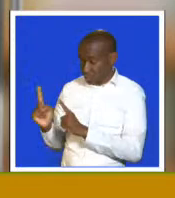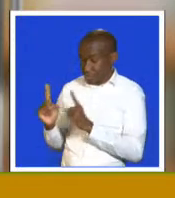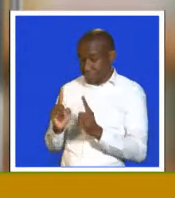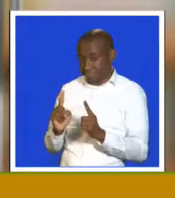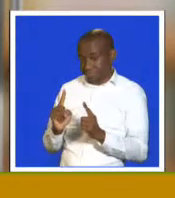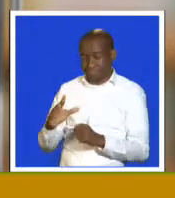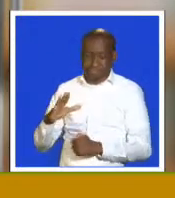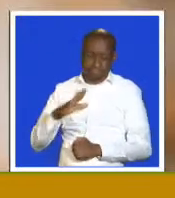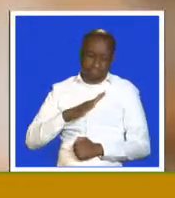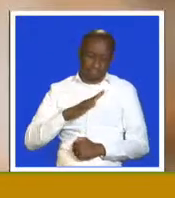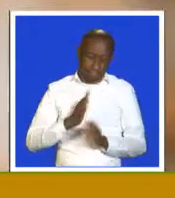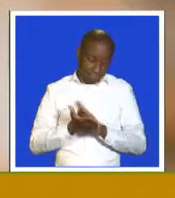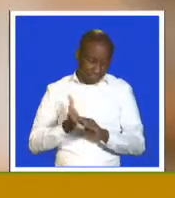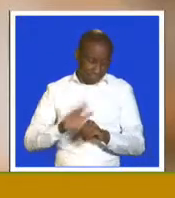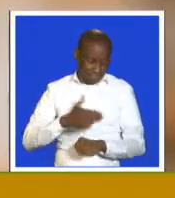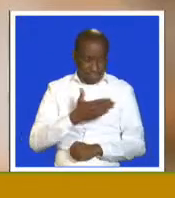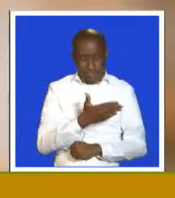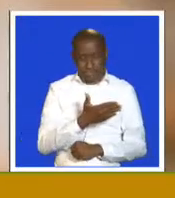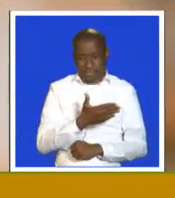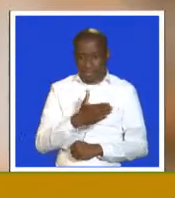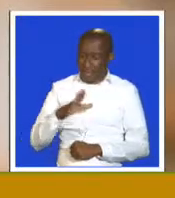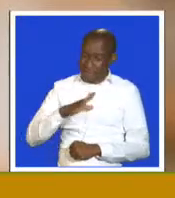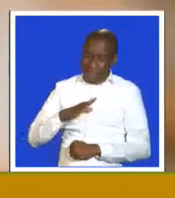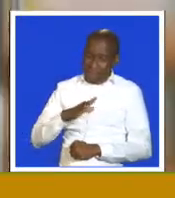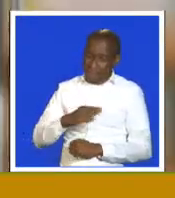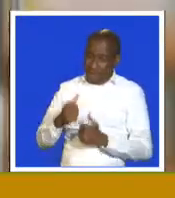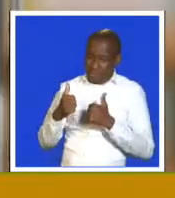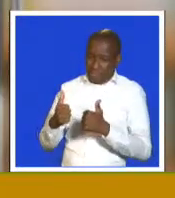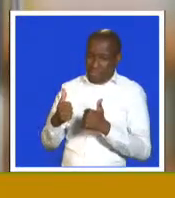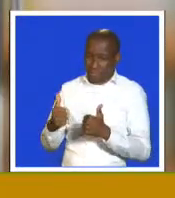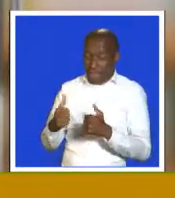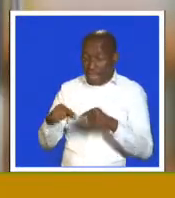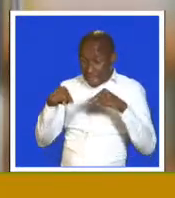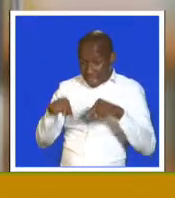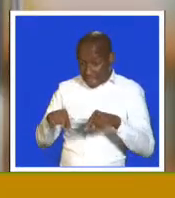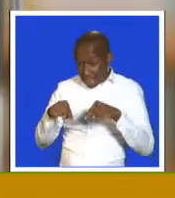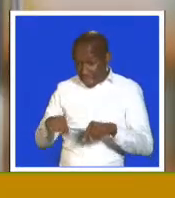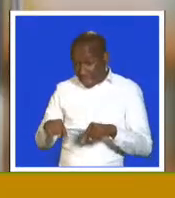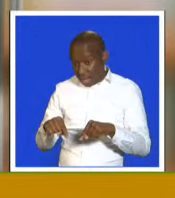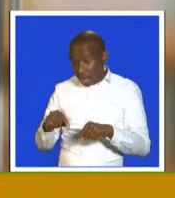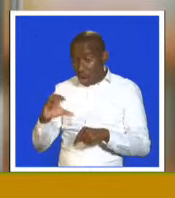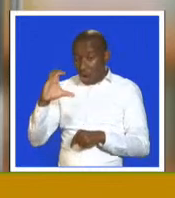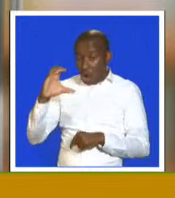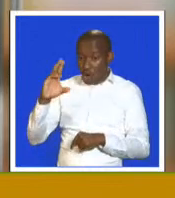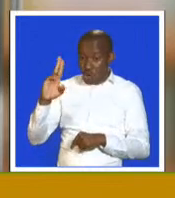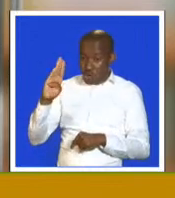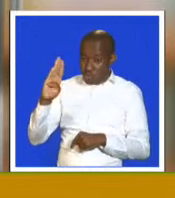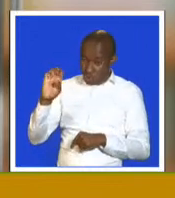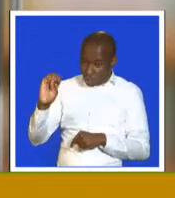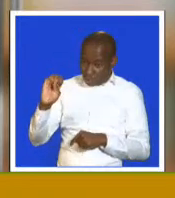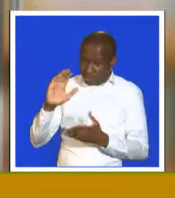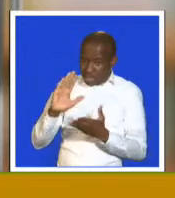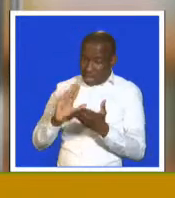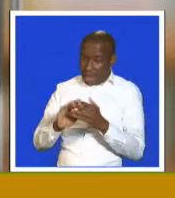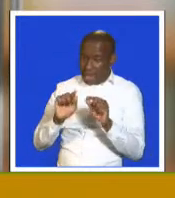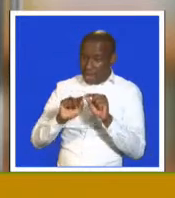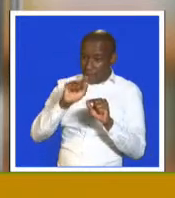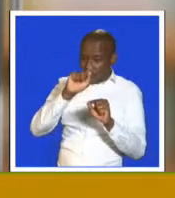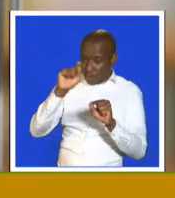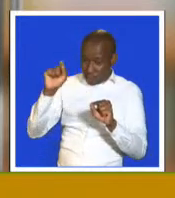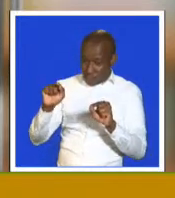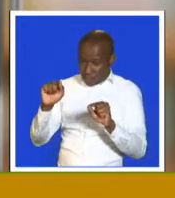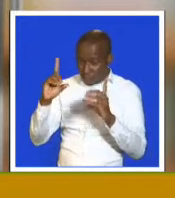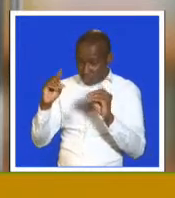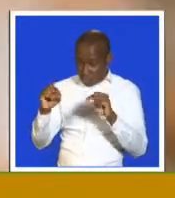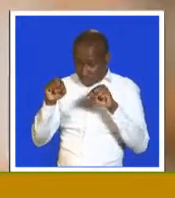good, Nogwazi, and how are you today? I'm doing well, thank you very much. Today we're doing cubes and cube roots. Yes. If I'm not mistaken. Yes,